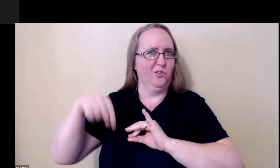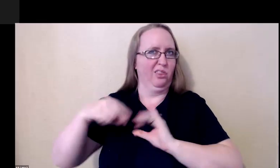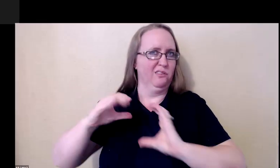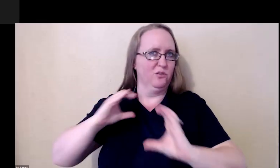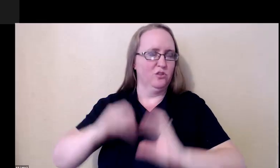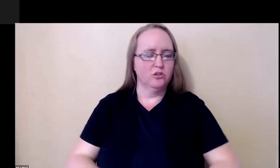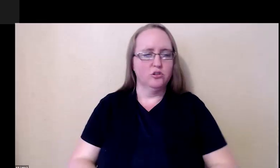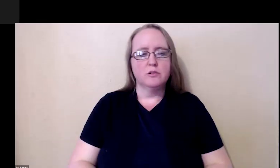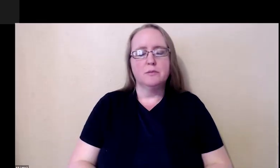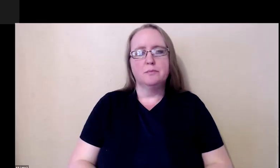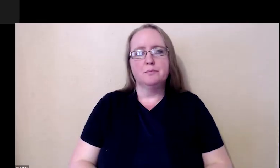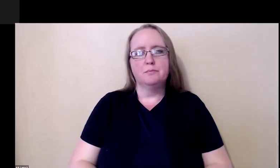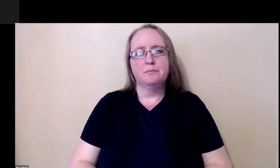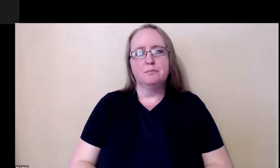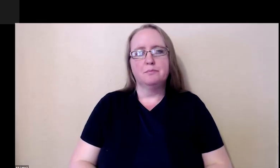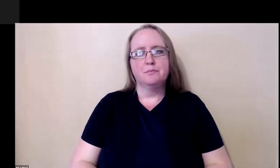conversation.